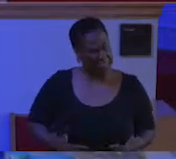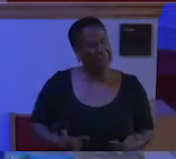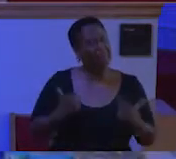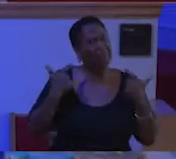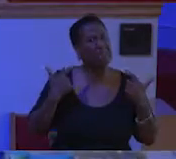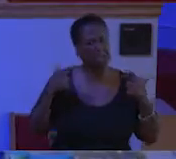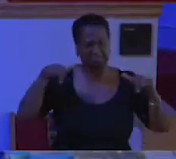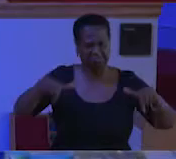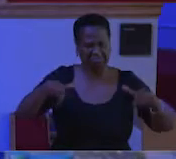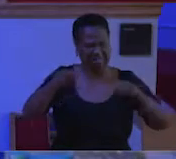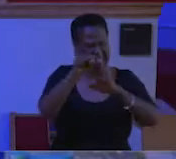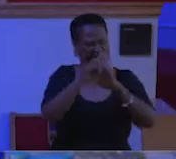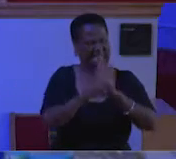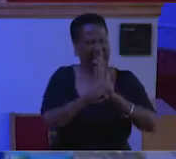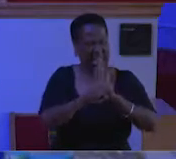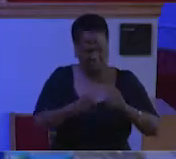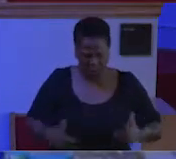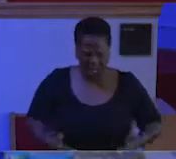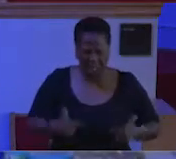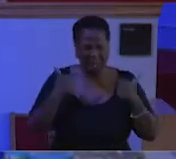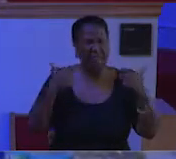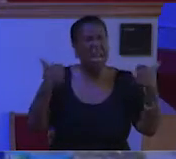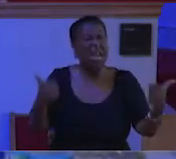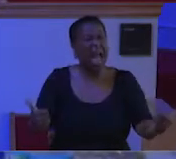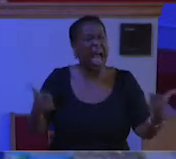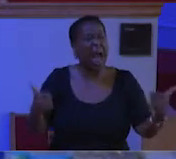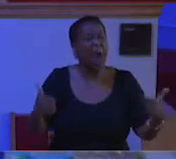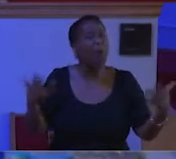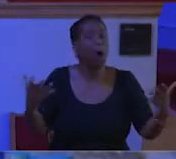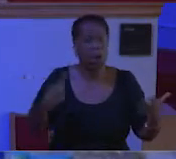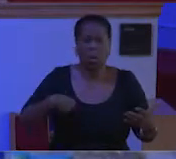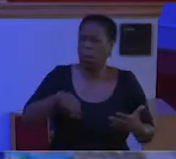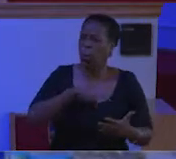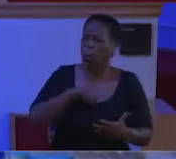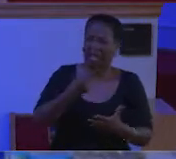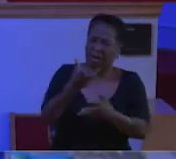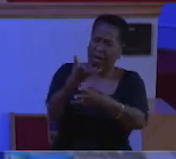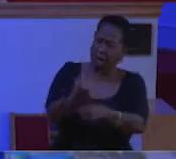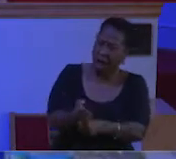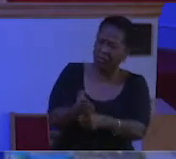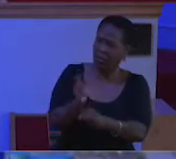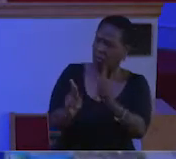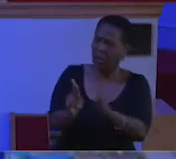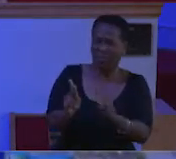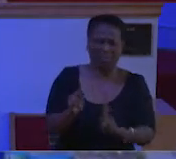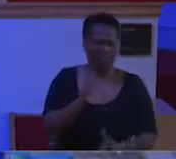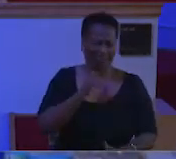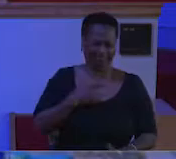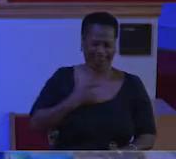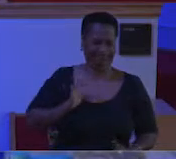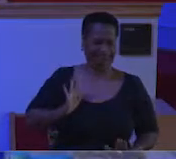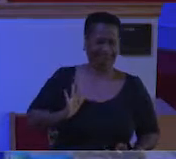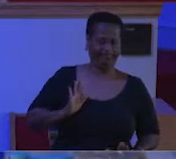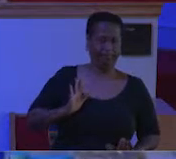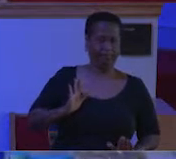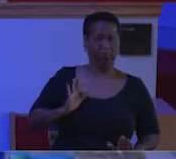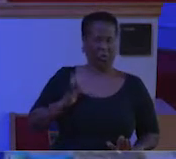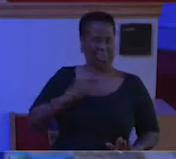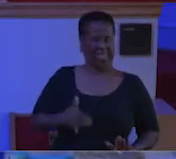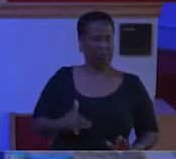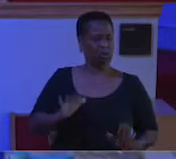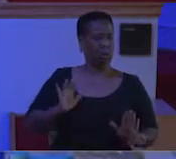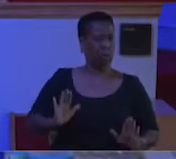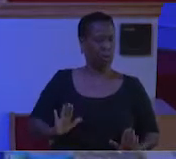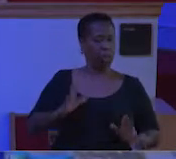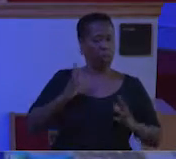where we're losing confidence in people. And when we begin to